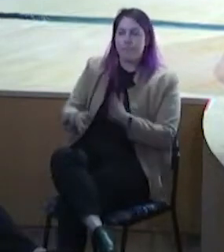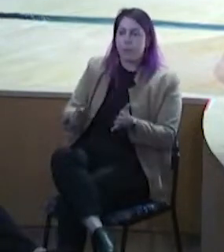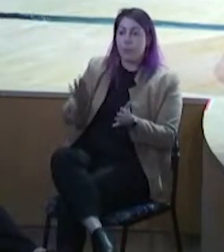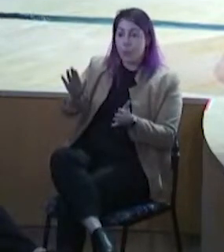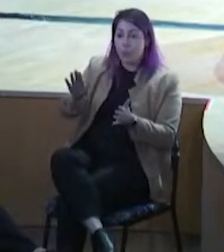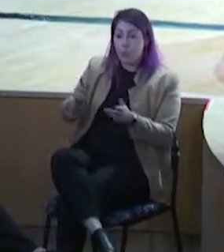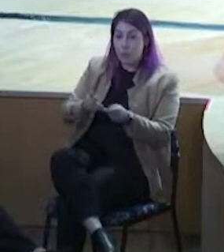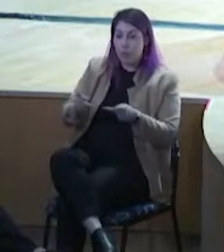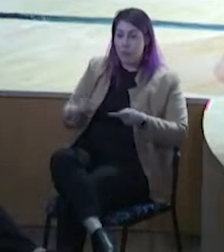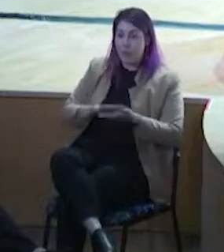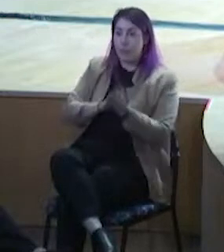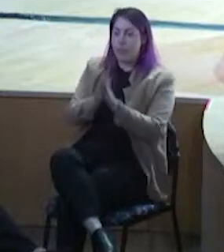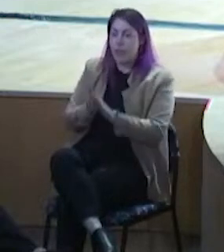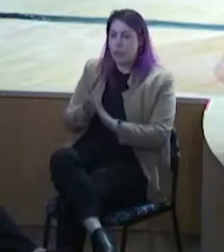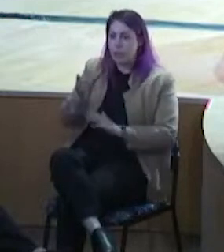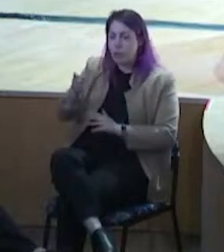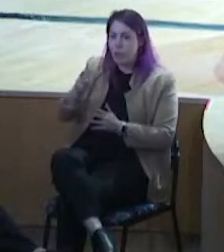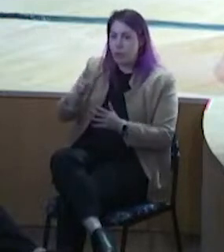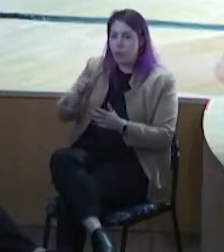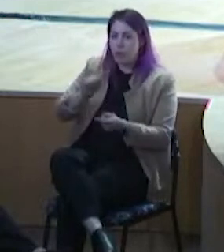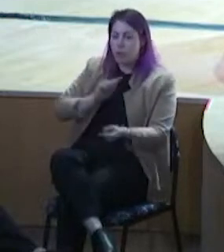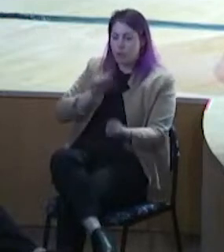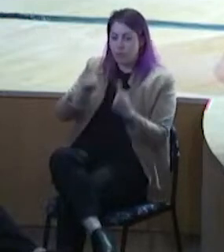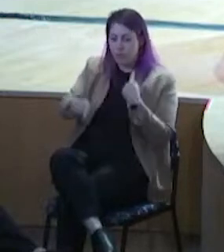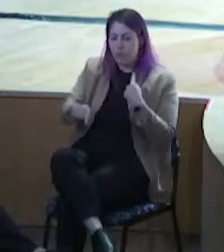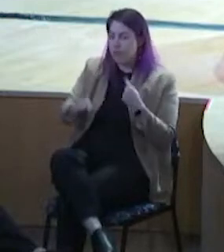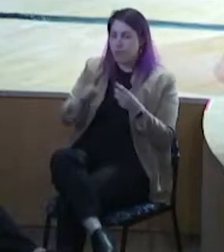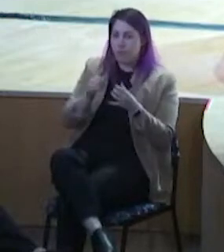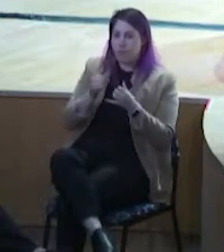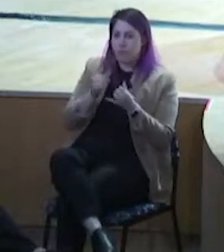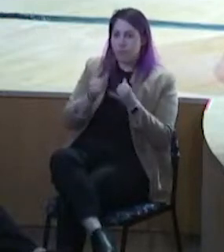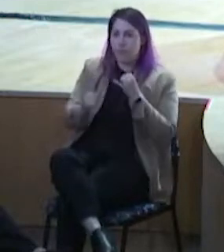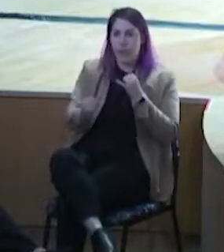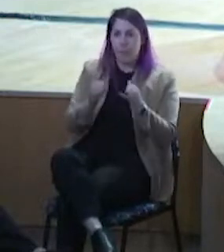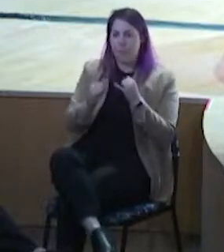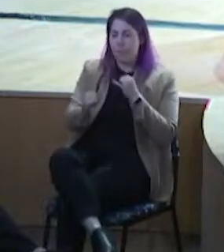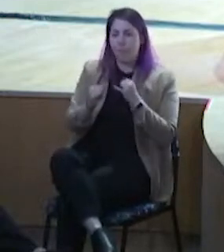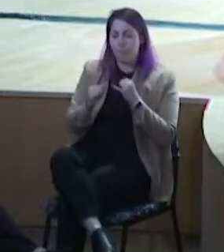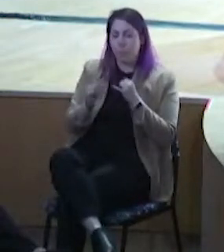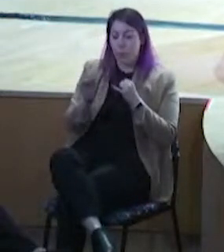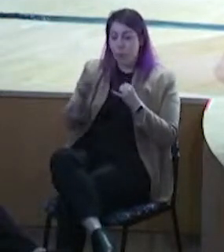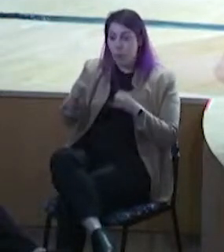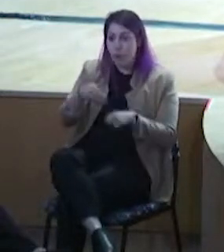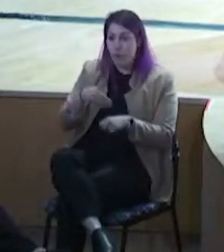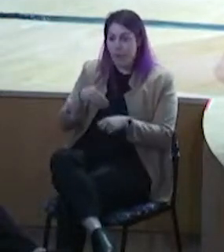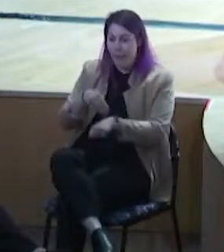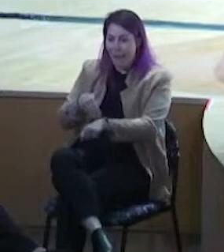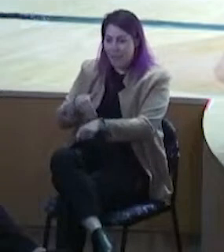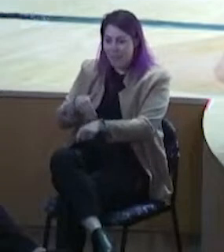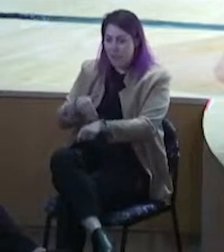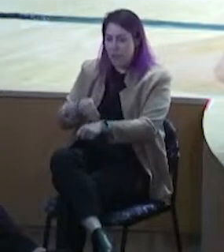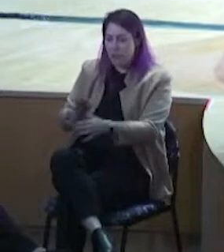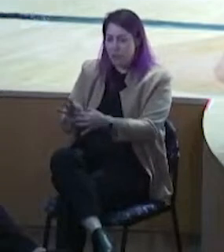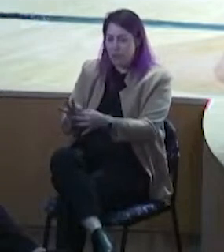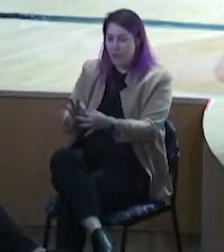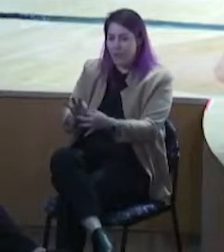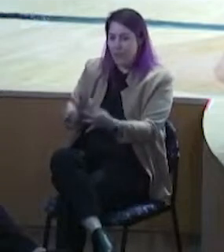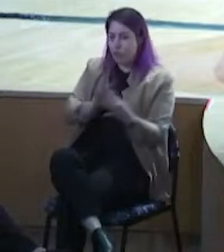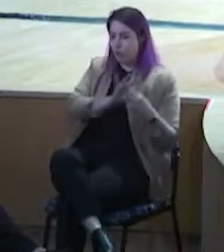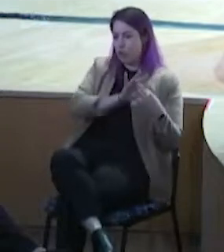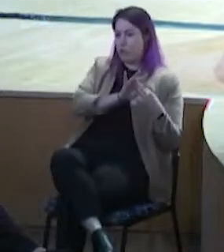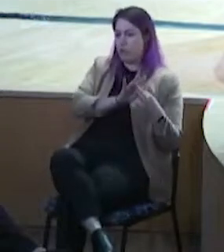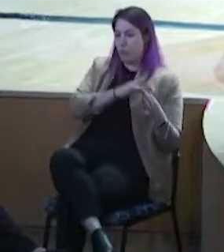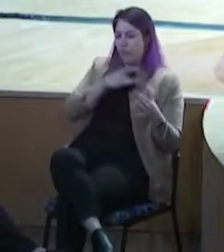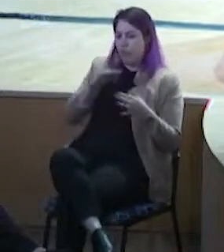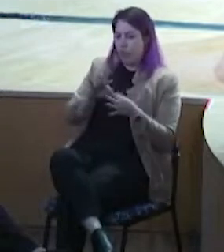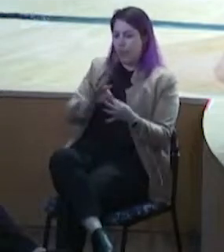becomes you, and you become your place, and wherever you are, that connection can't be disrupted,